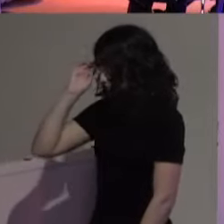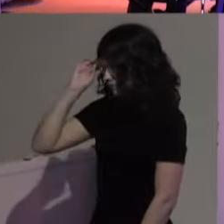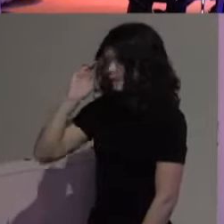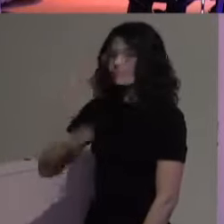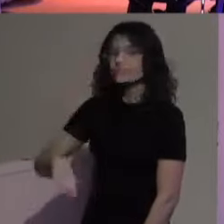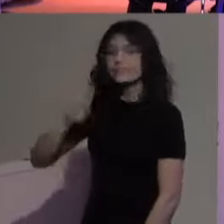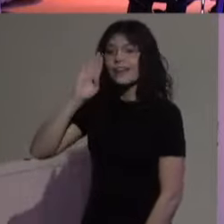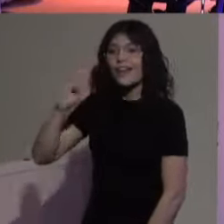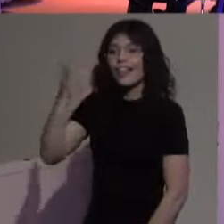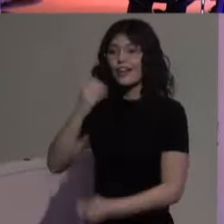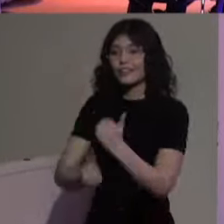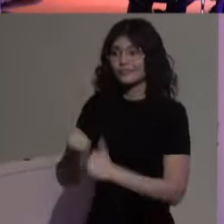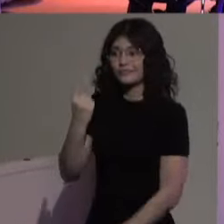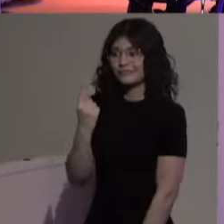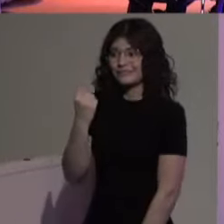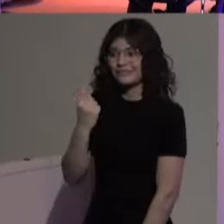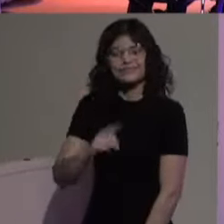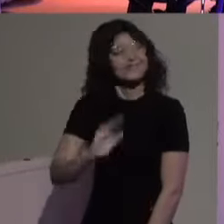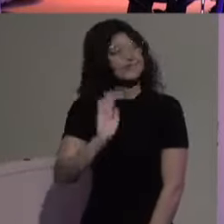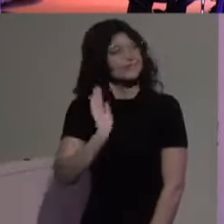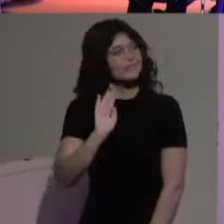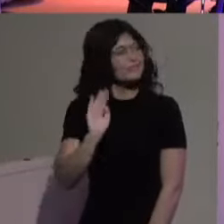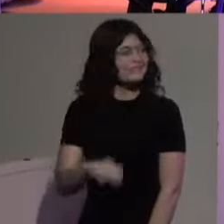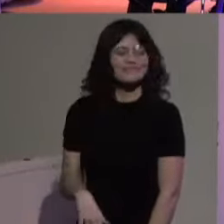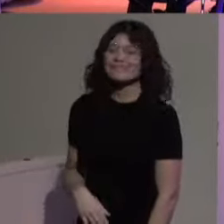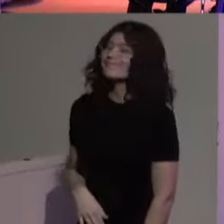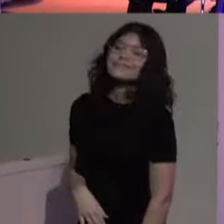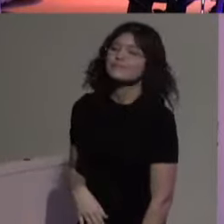Hello, everybody. So,